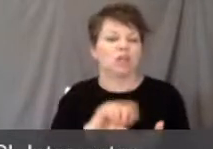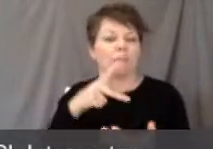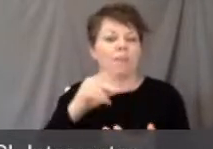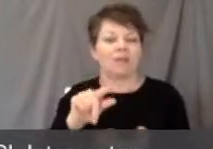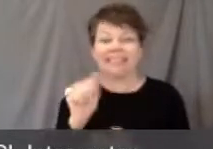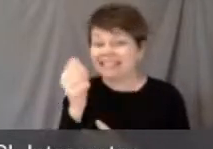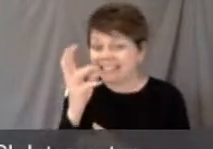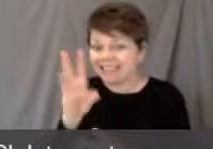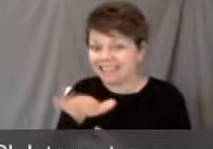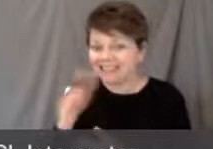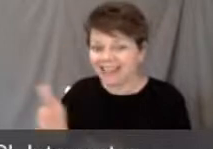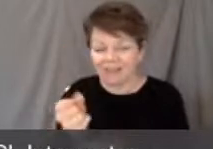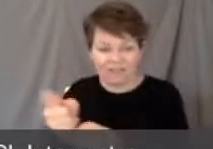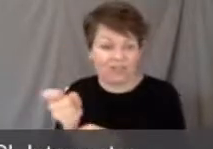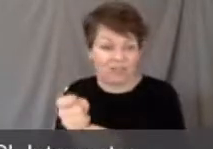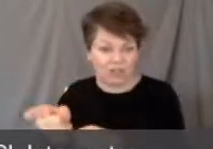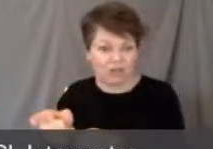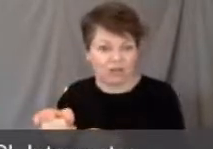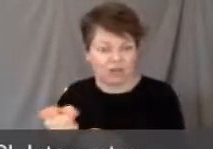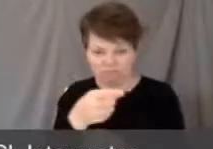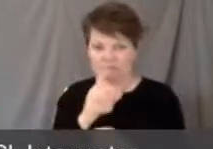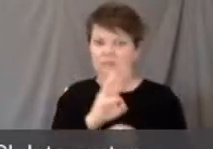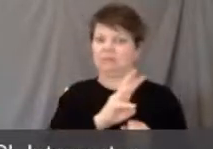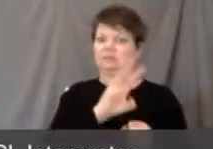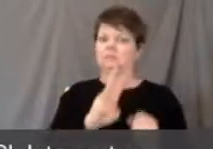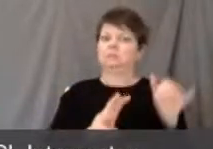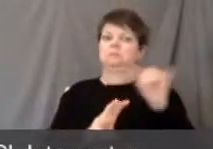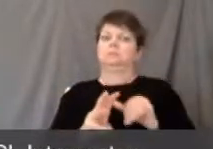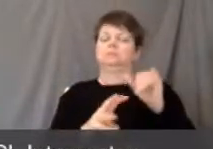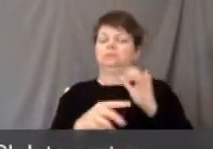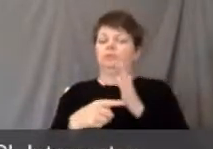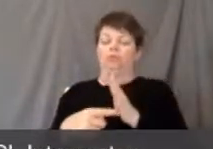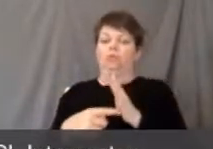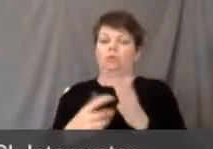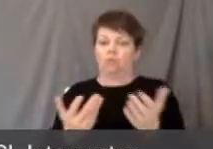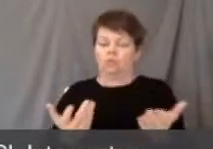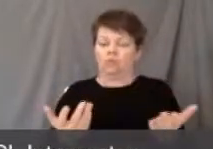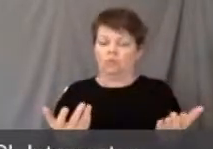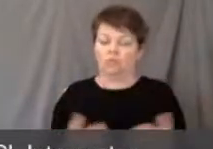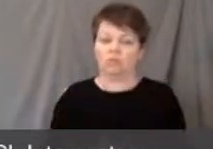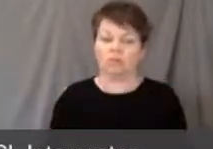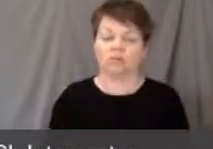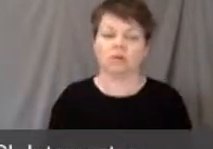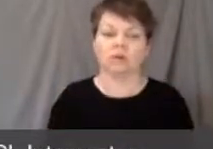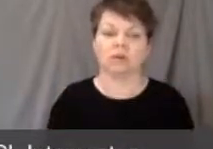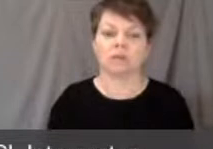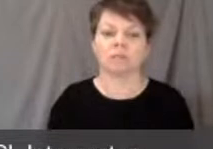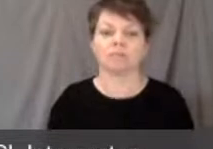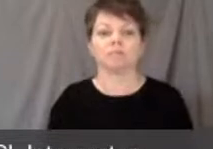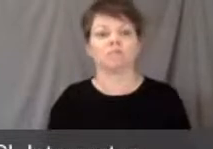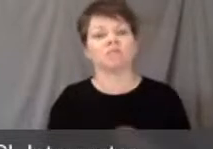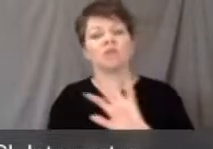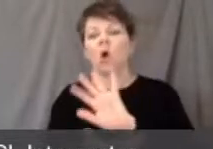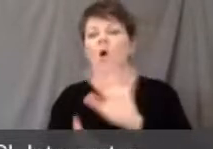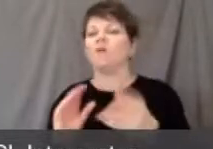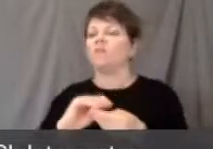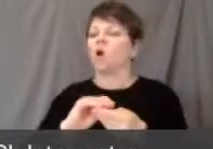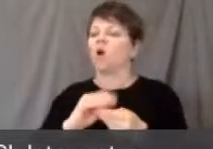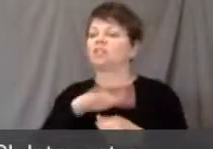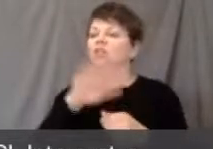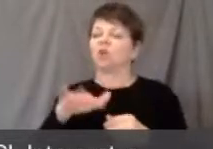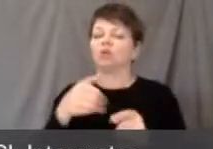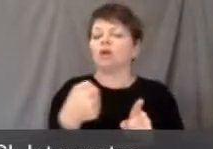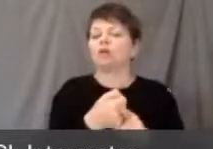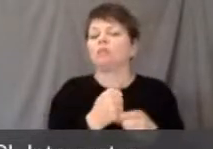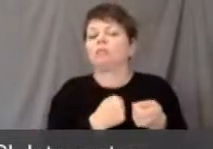this just kind of highlights how important it is to be aware that while overall this has been a minor disease, it is not